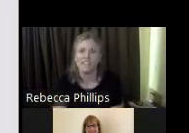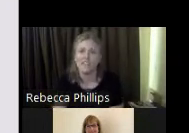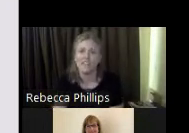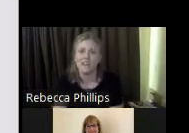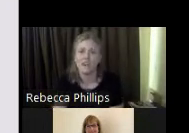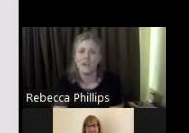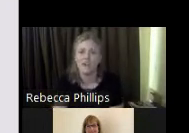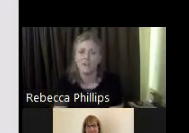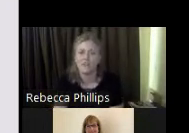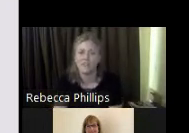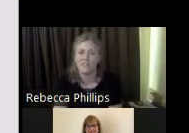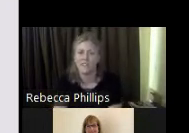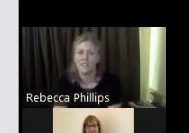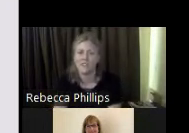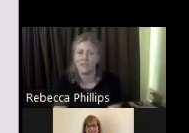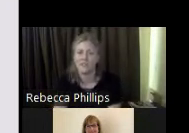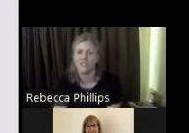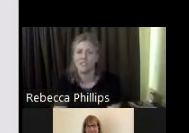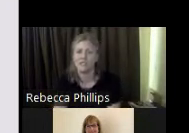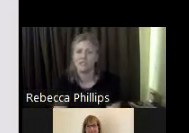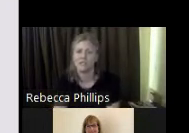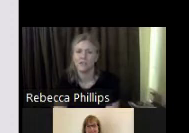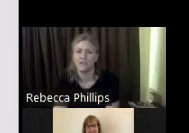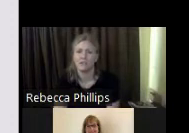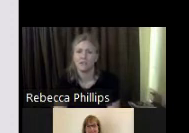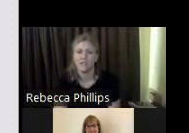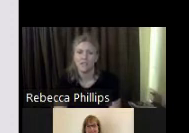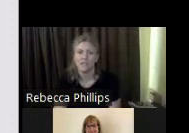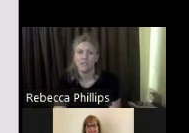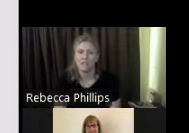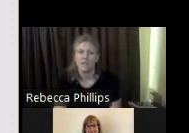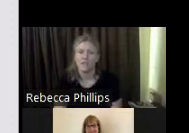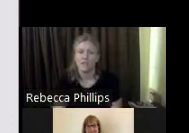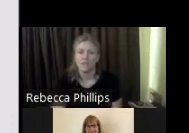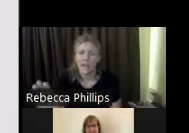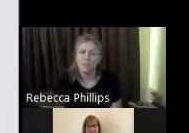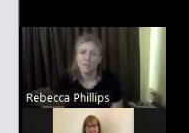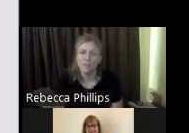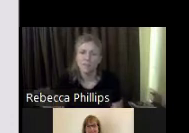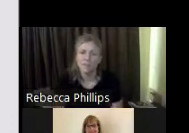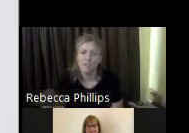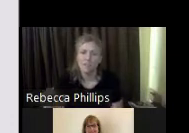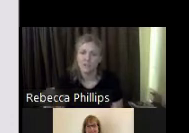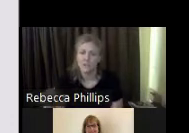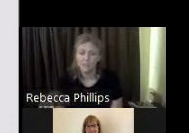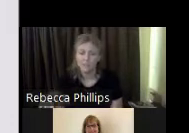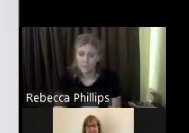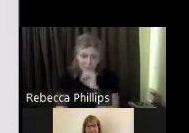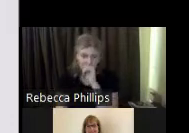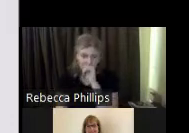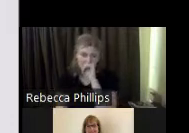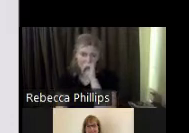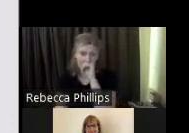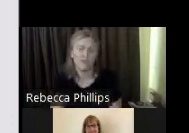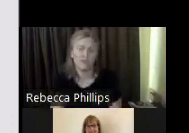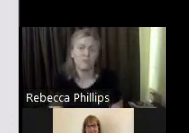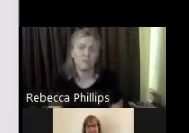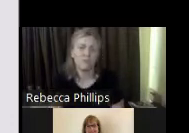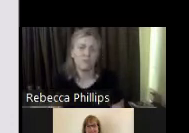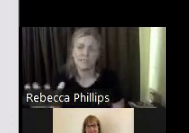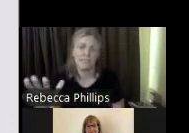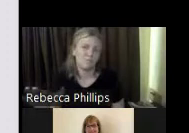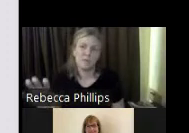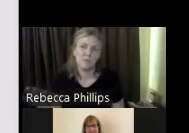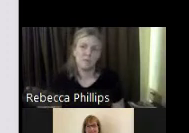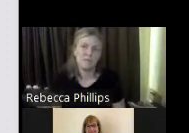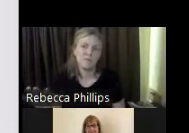Okay, so I'm just with this cartoon. It's the do's and the don'ts. So you can tap someone on their shoulder. What I've learned